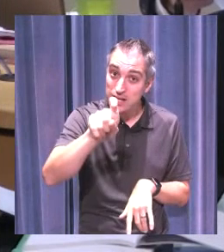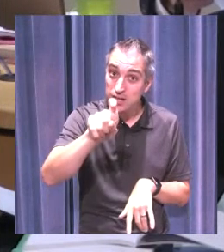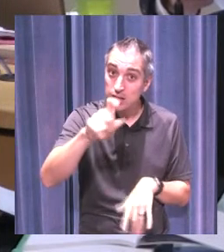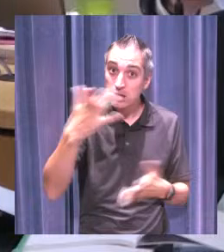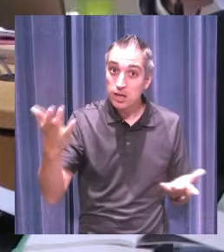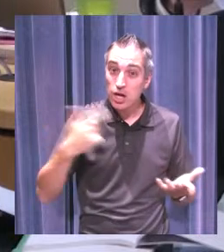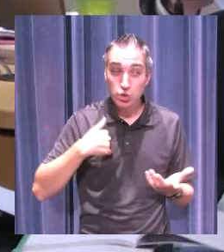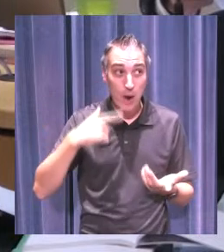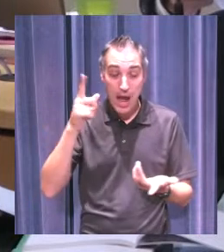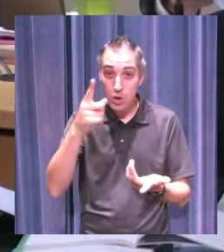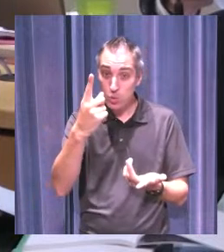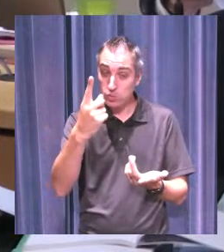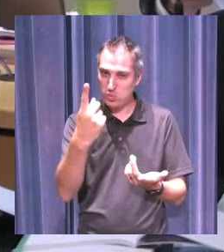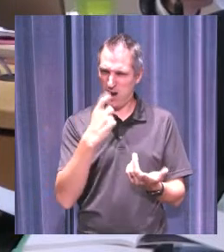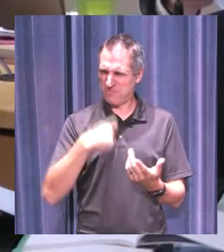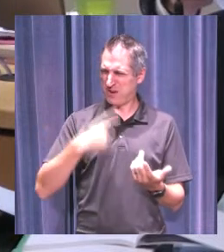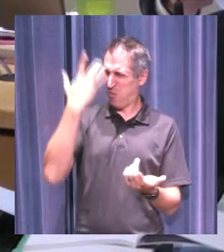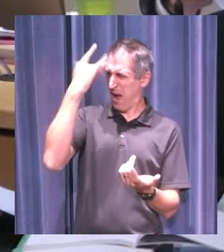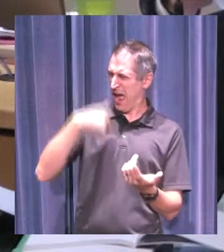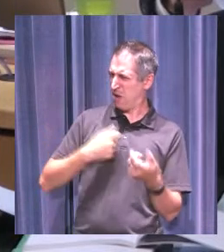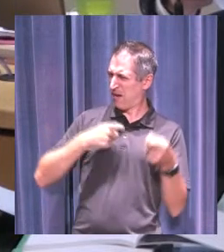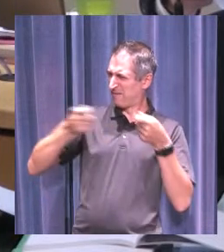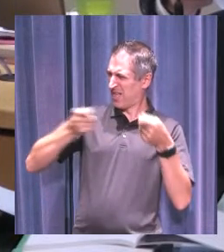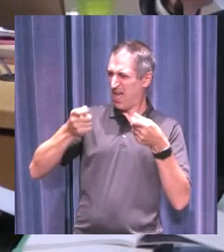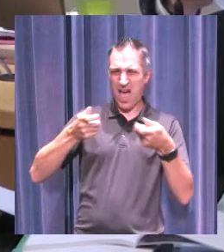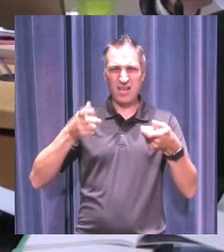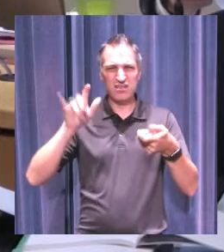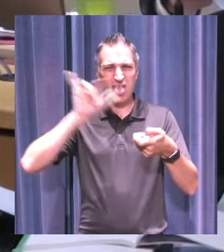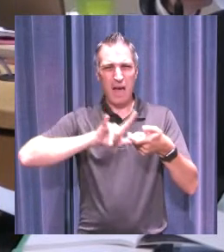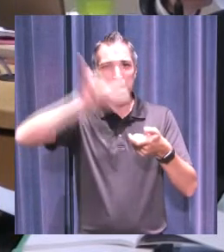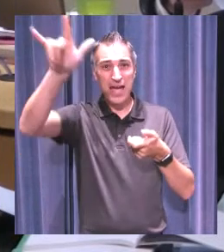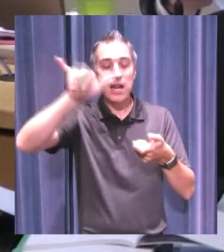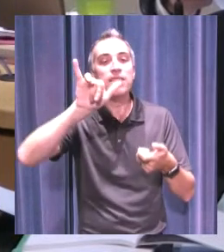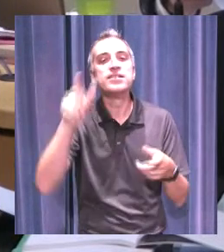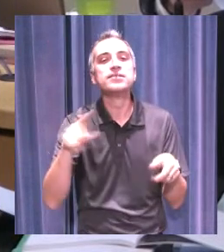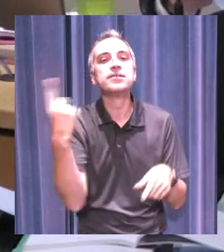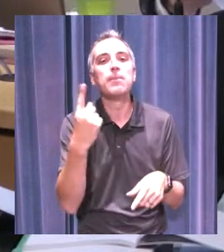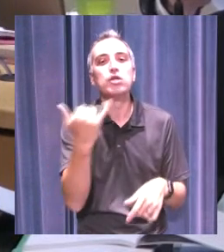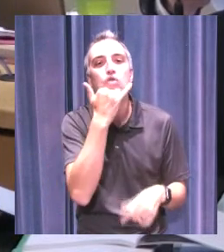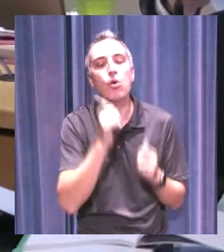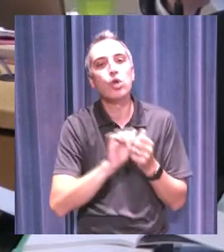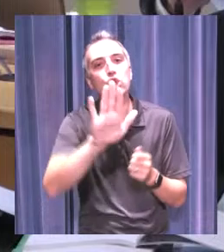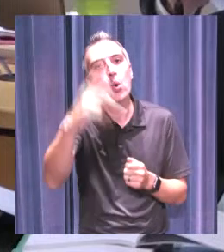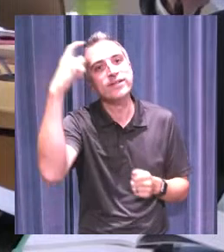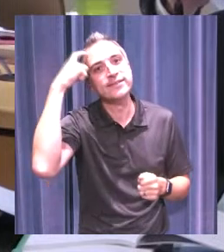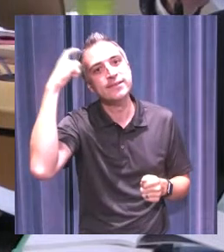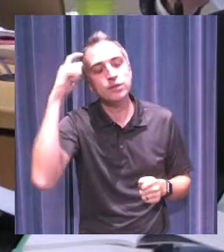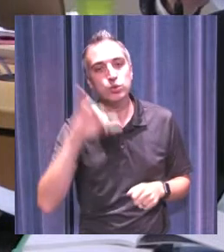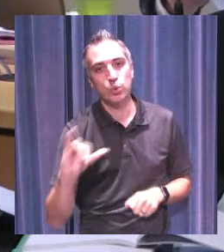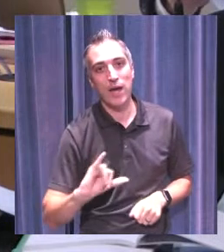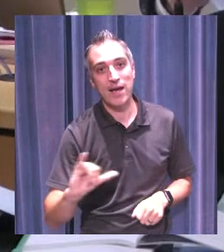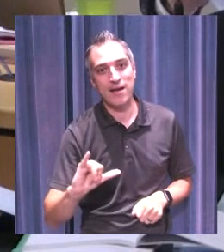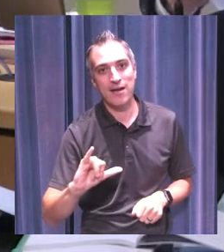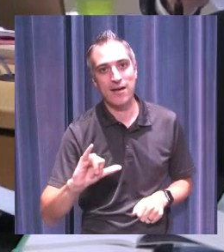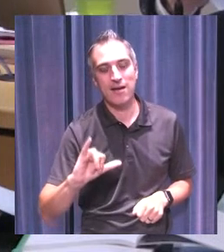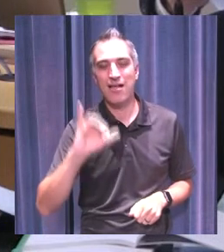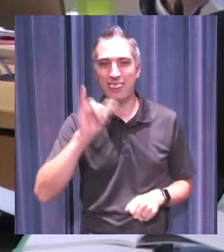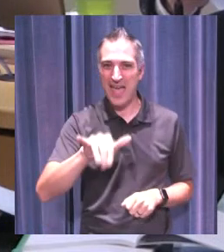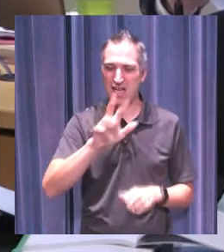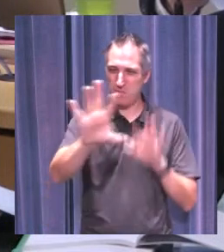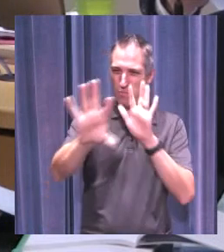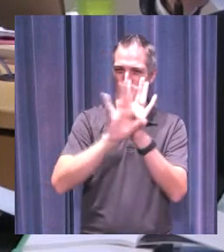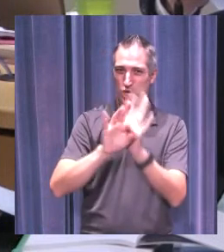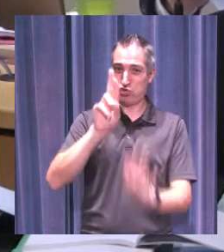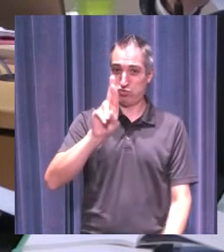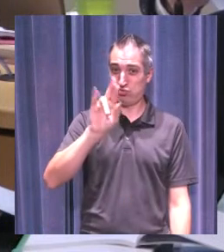and the sanity of the people who chose me to fly your plane, then something is wrong with your own sanity as well. Appointing Shonda Richardson Snell to the role